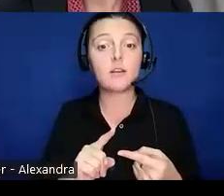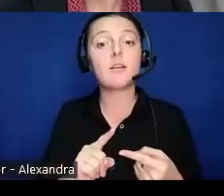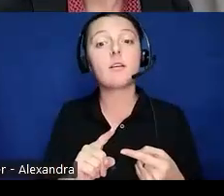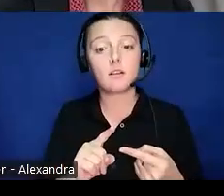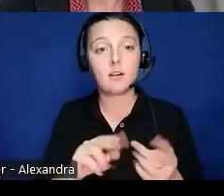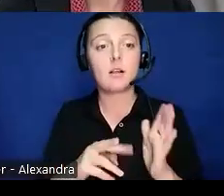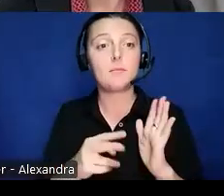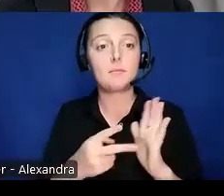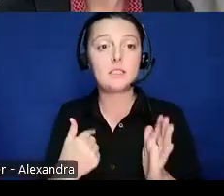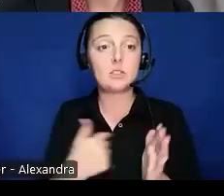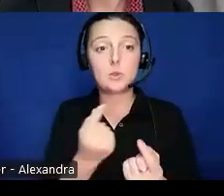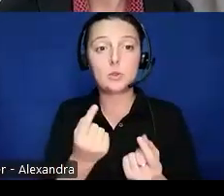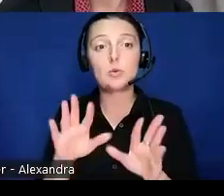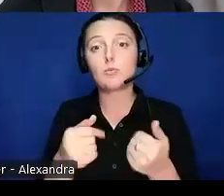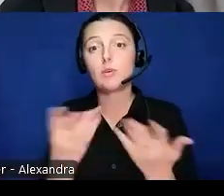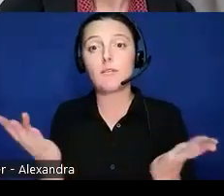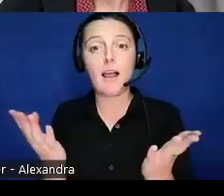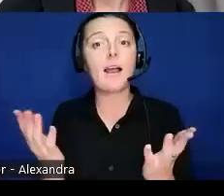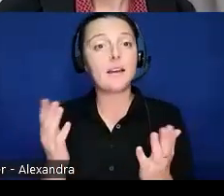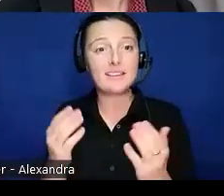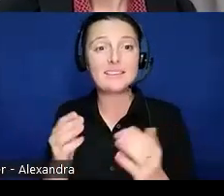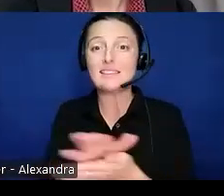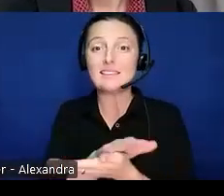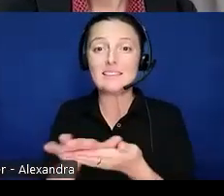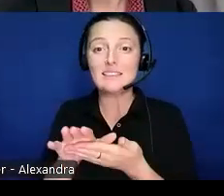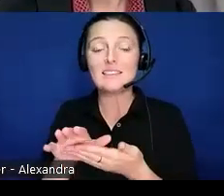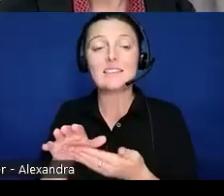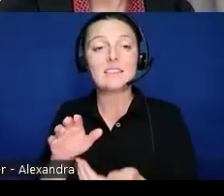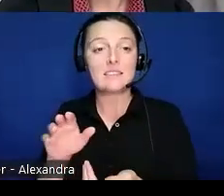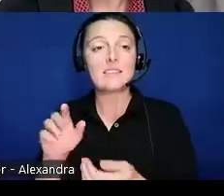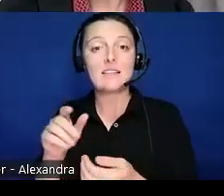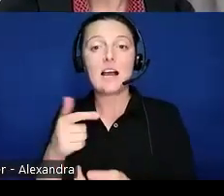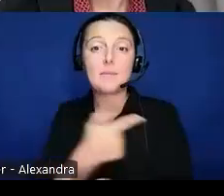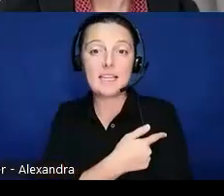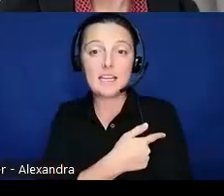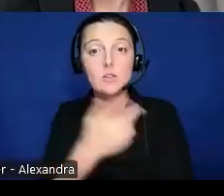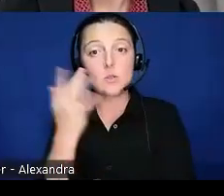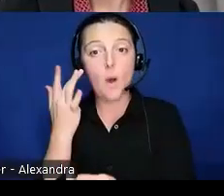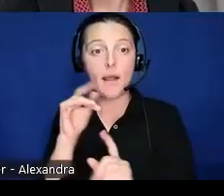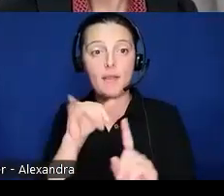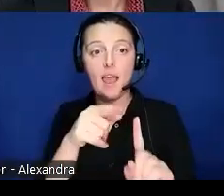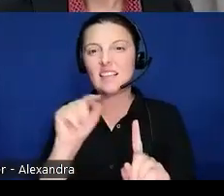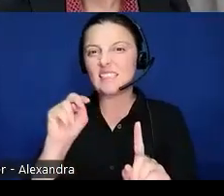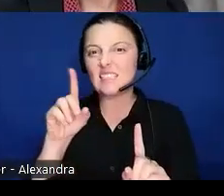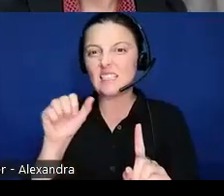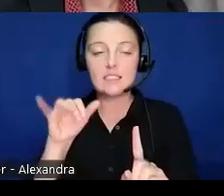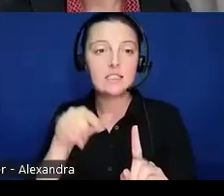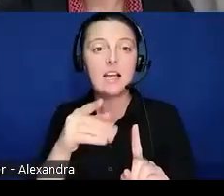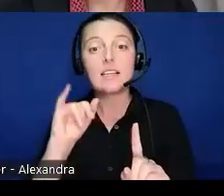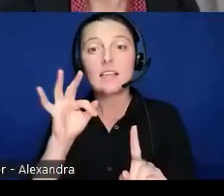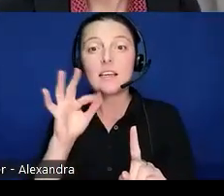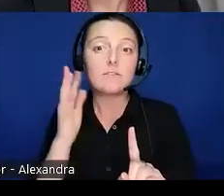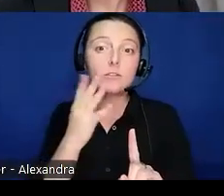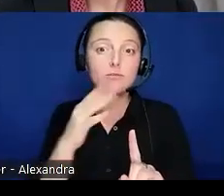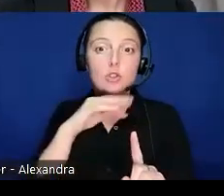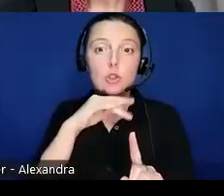infection through HIV and hepatitis C, through dirty needles, and also fentanyl testing strips, xylazine testing